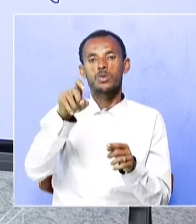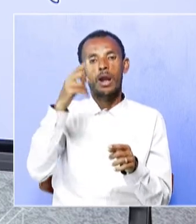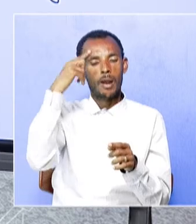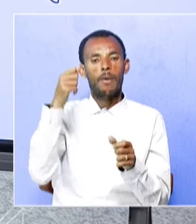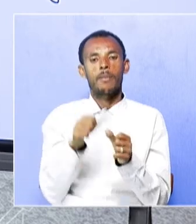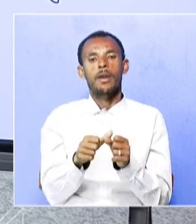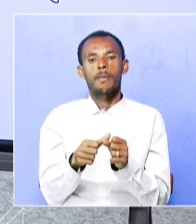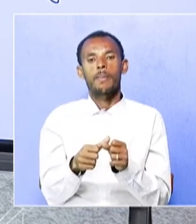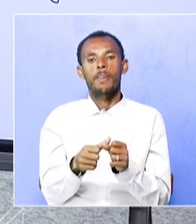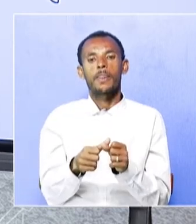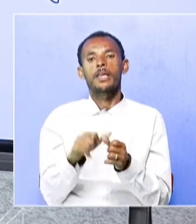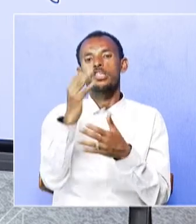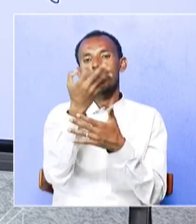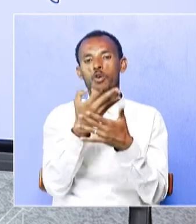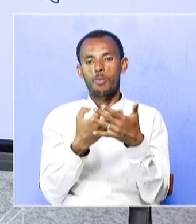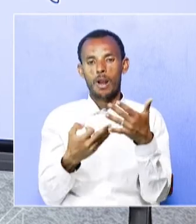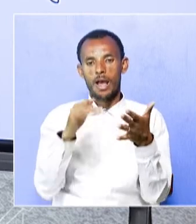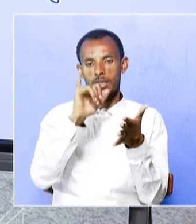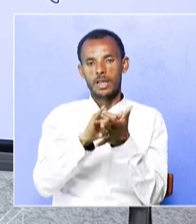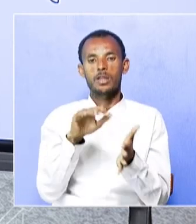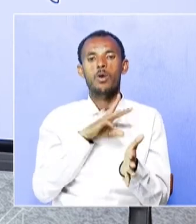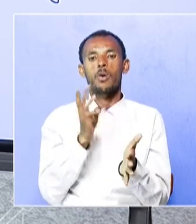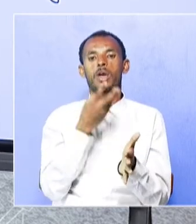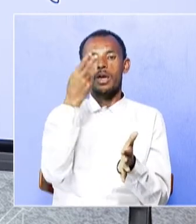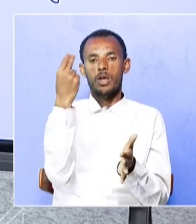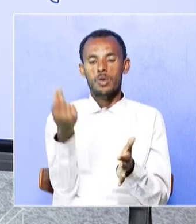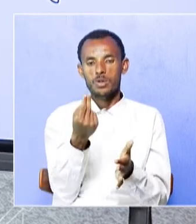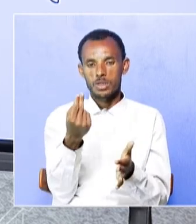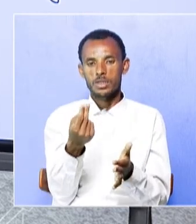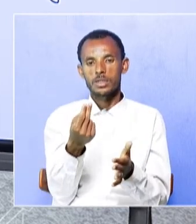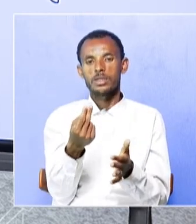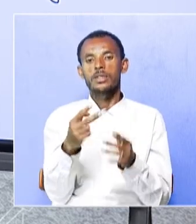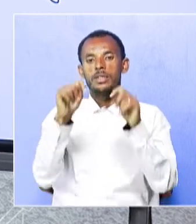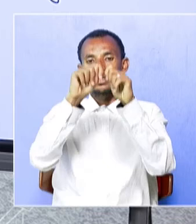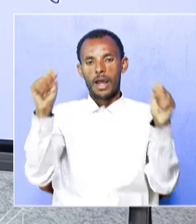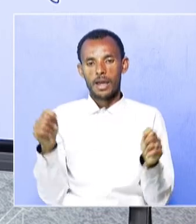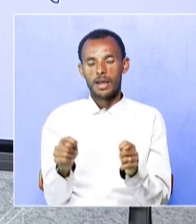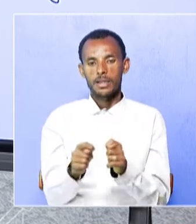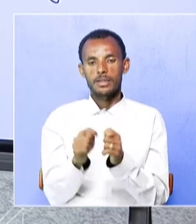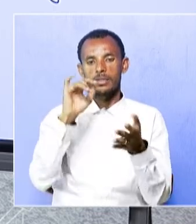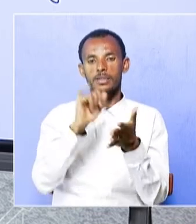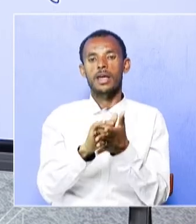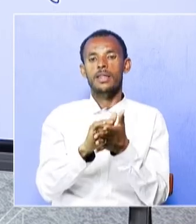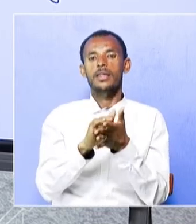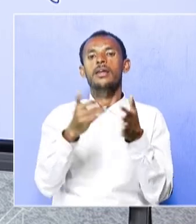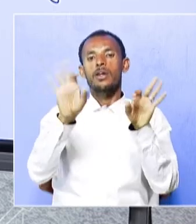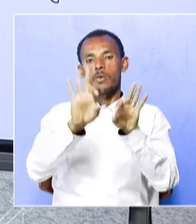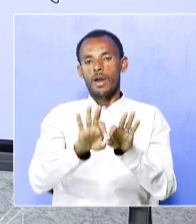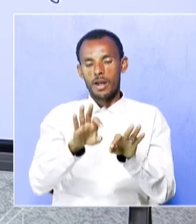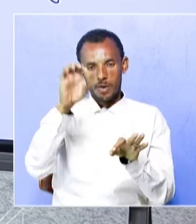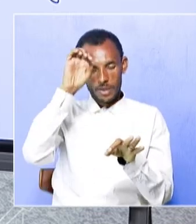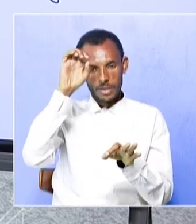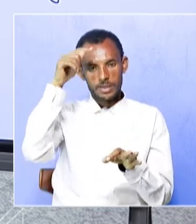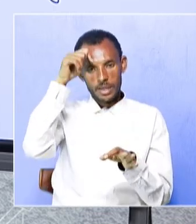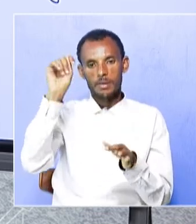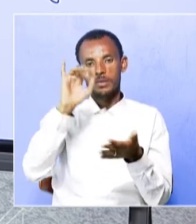remember the formula that we use in triangles that requires Euclid's theorem, right?